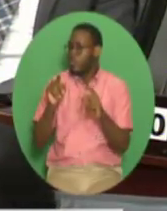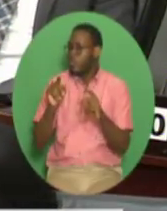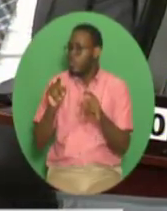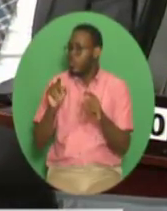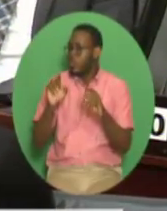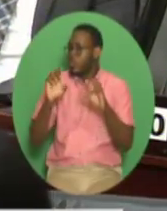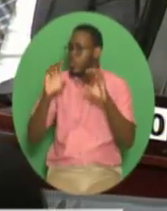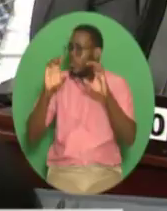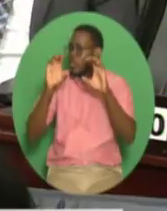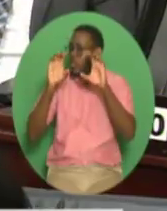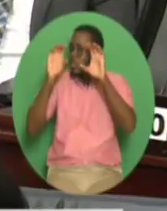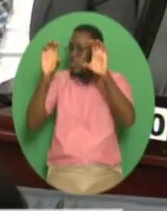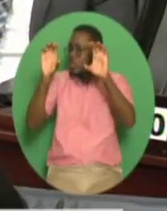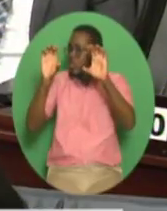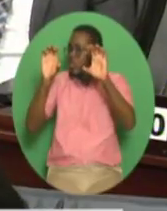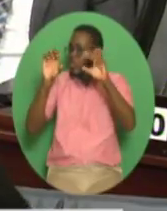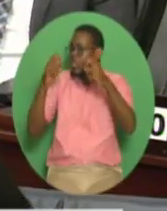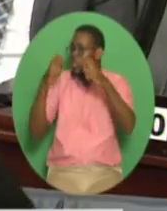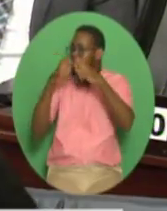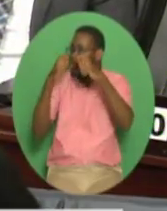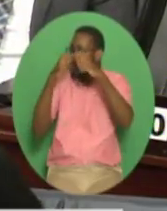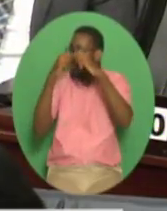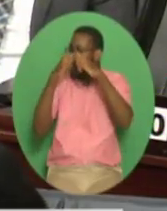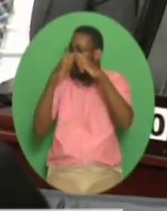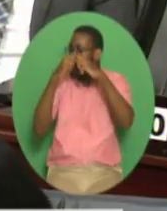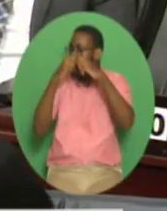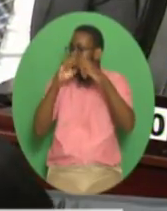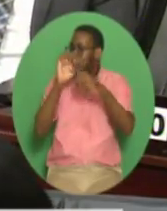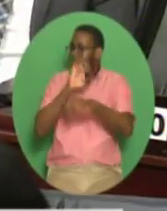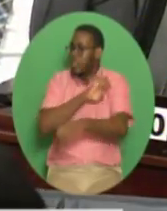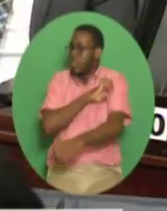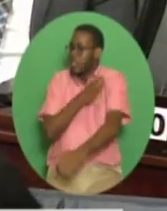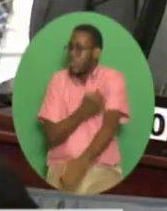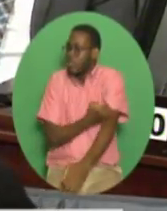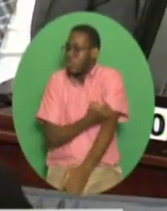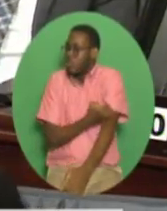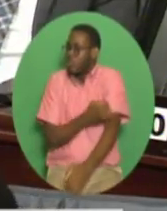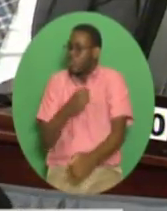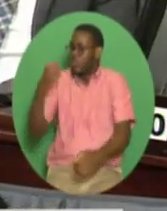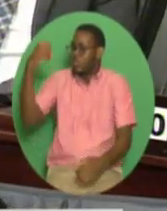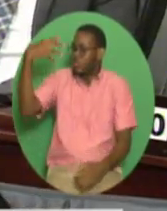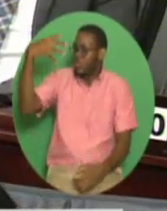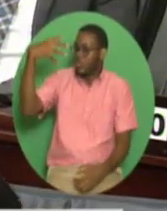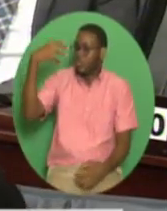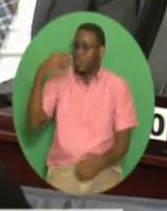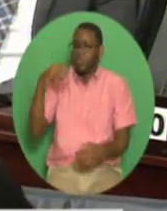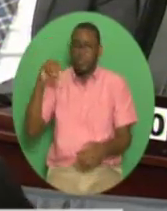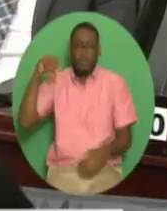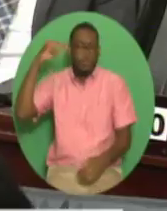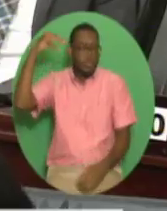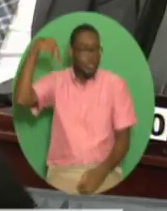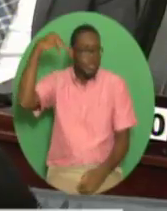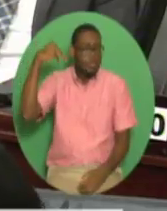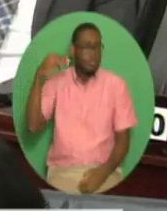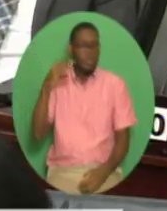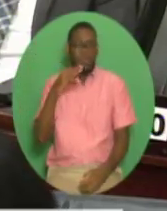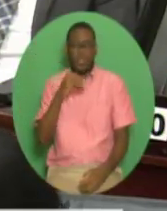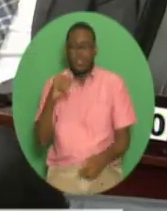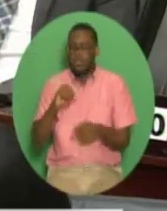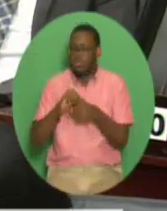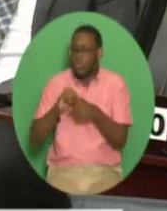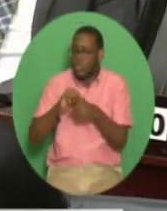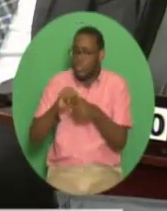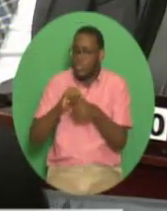apparatus and the repair of them, and also in music and the playing of the steel pan.